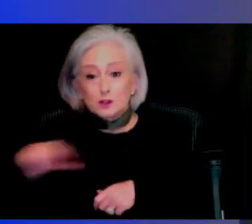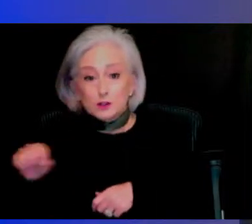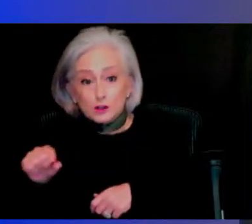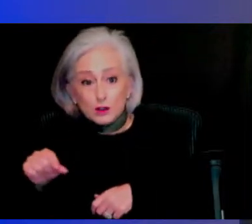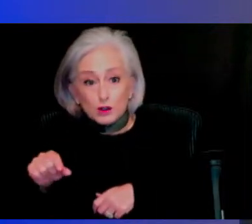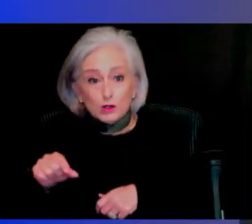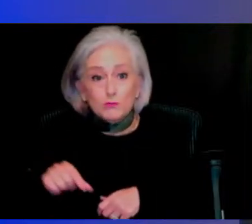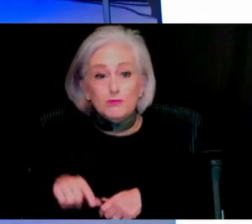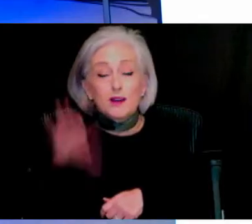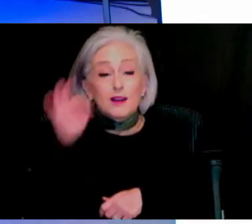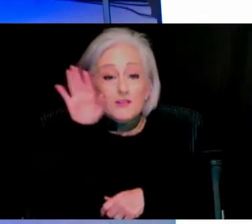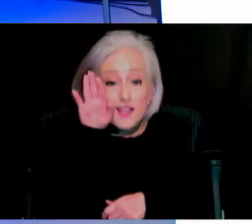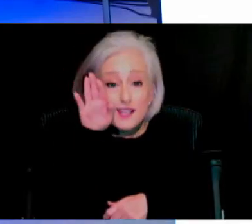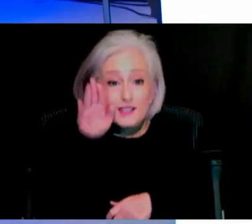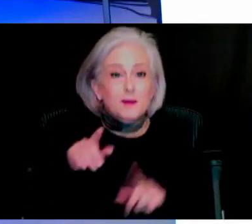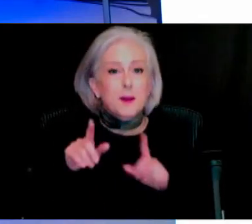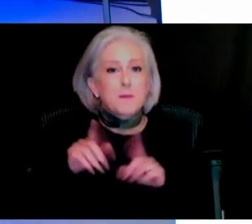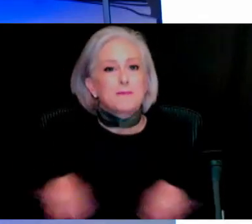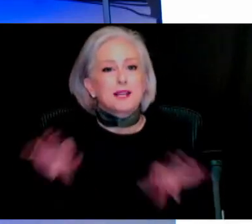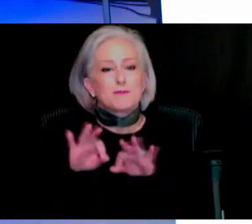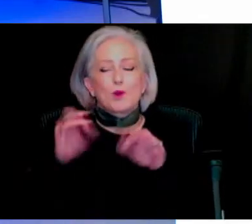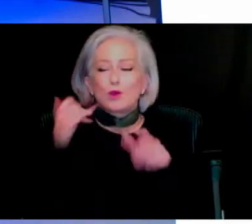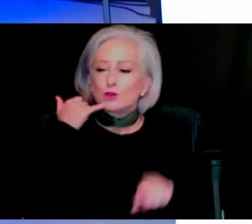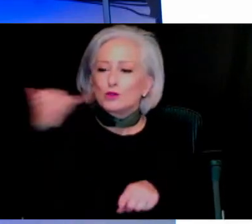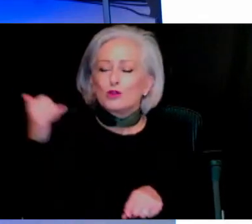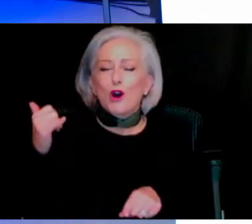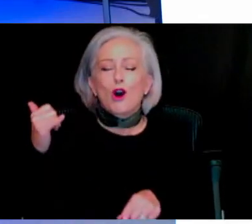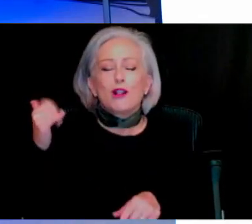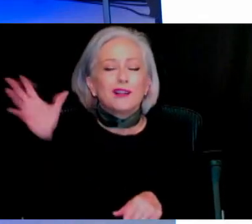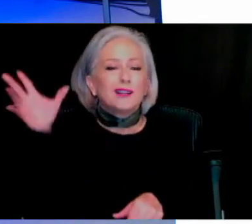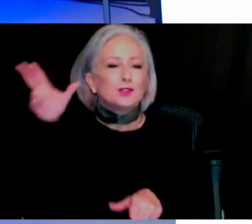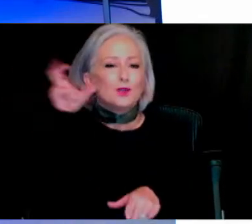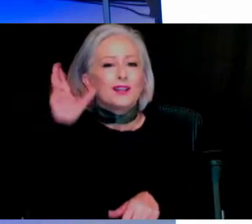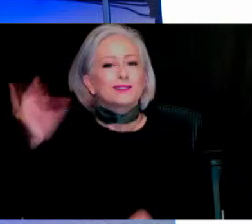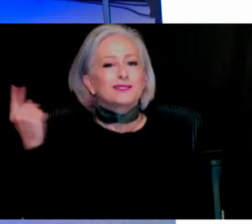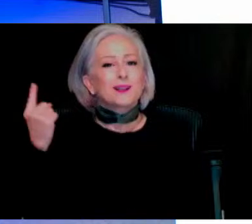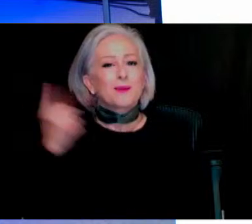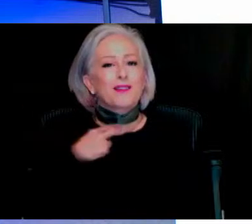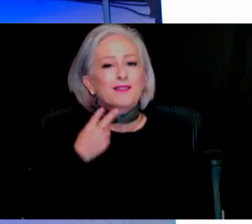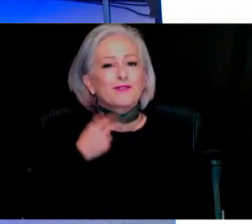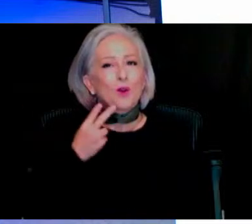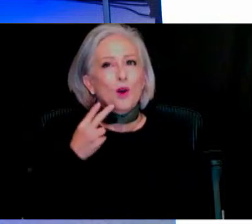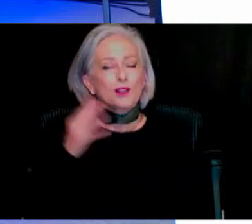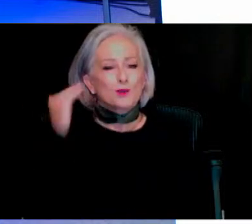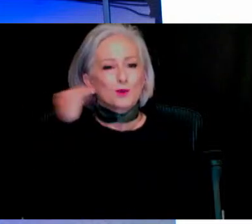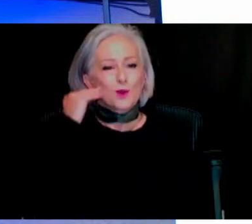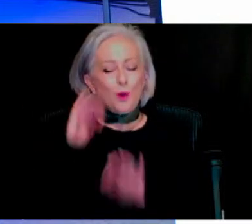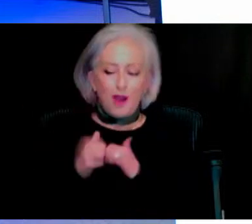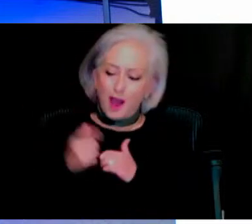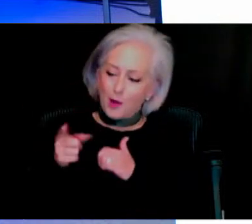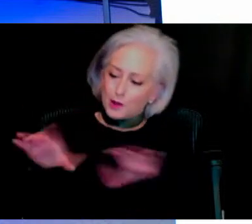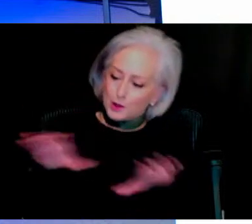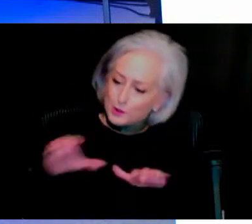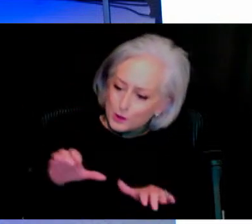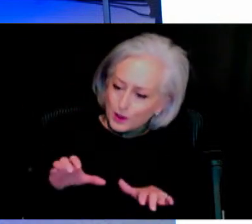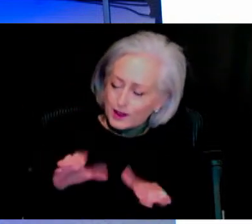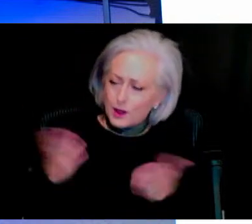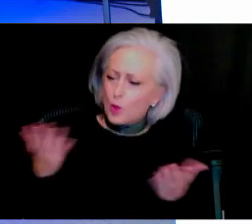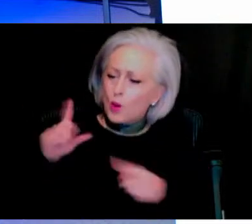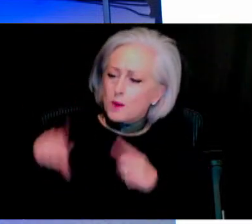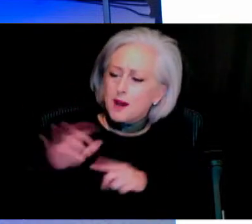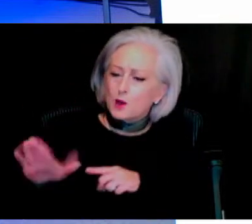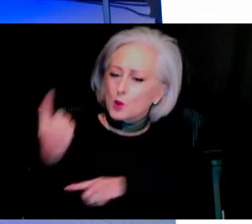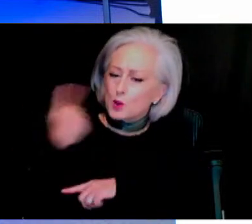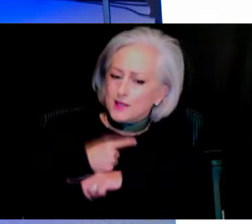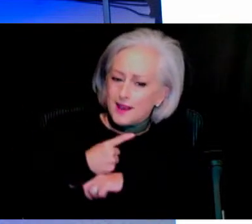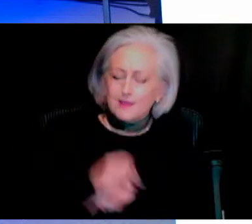call someone. The power of hearing someone's voice that you care about on the other line, asking you how you're doing, asking about your day. Something, you had a suggestion about creating